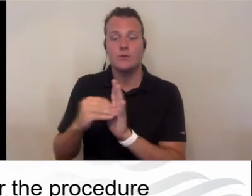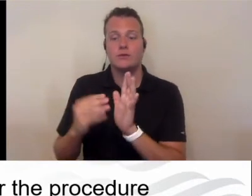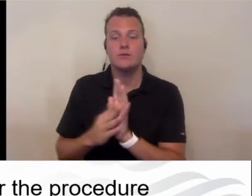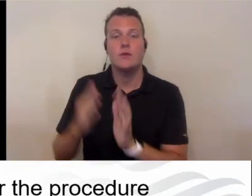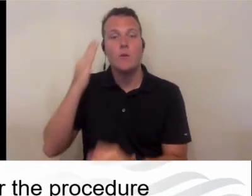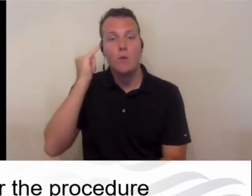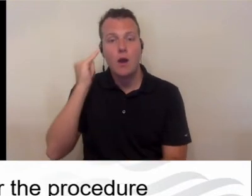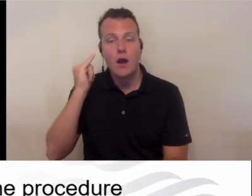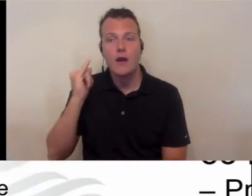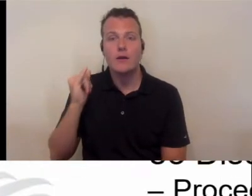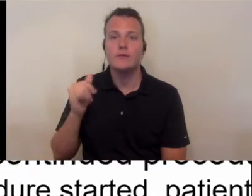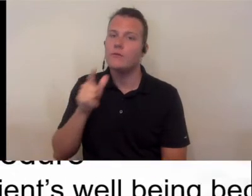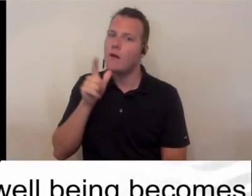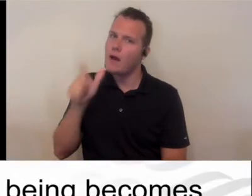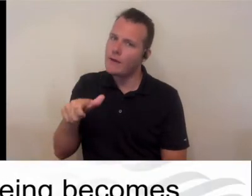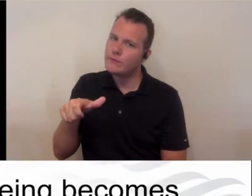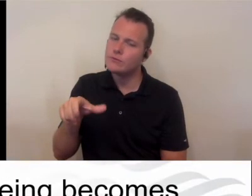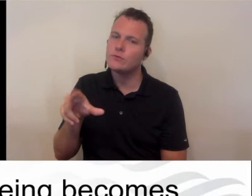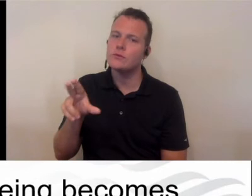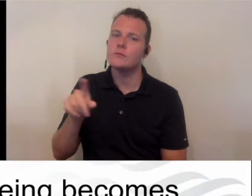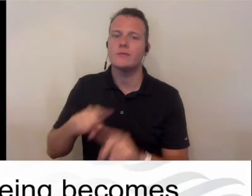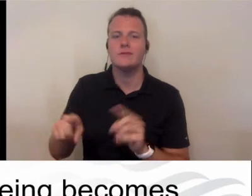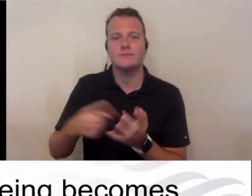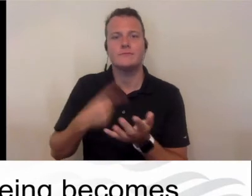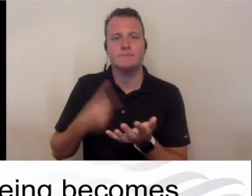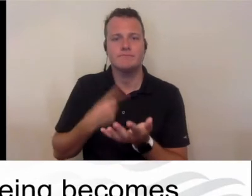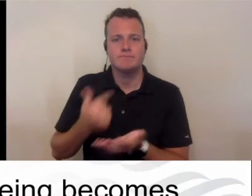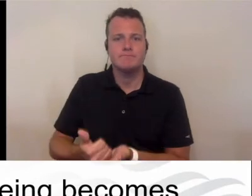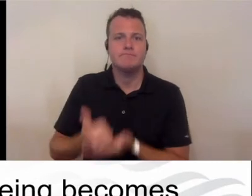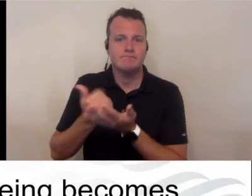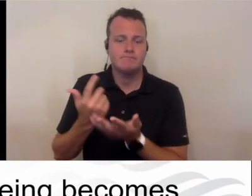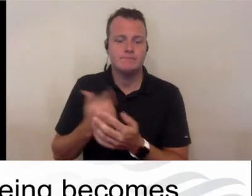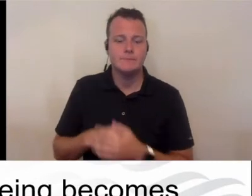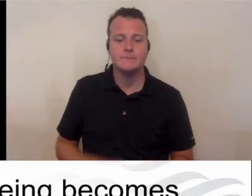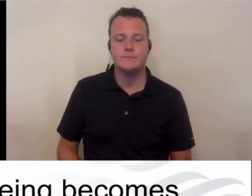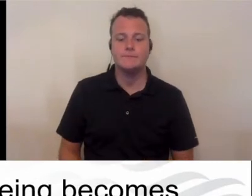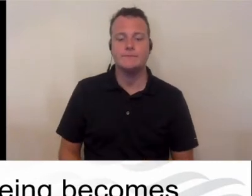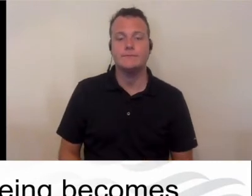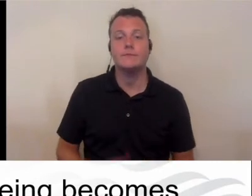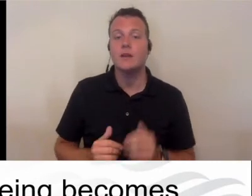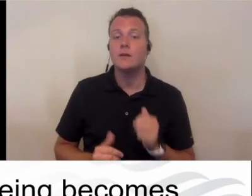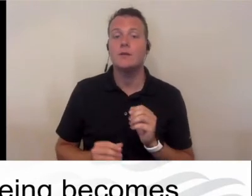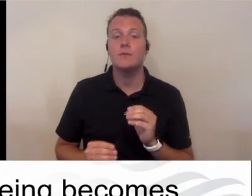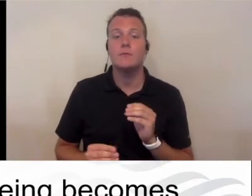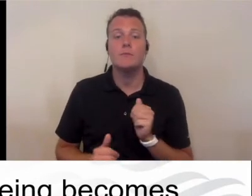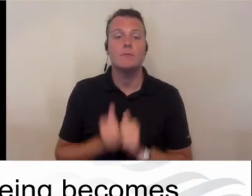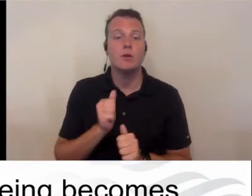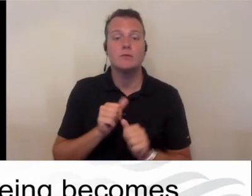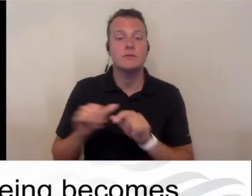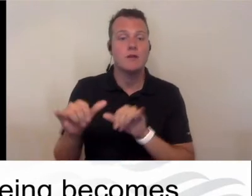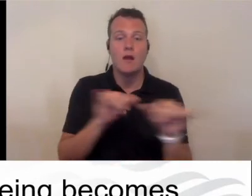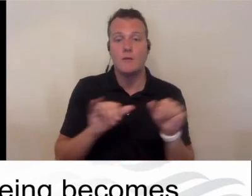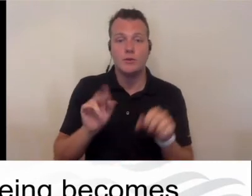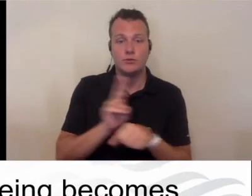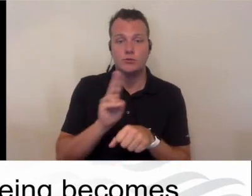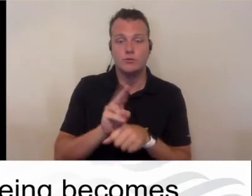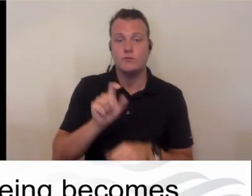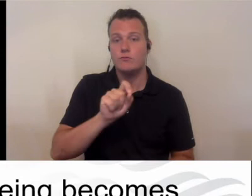to, it's just sometimes helpful. But the most common time we would use the 52 is for